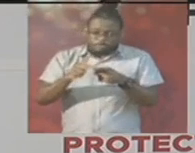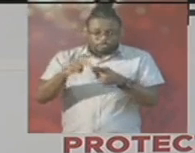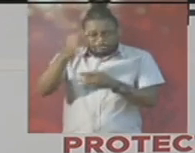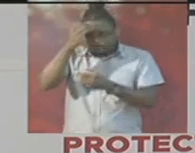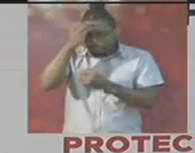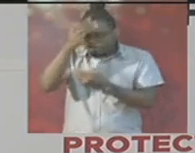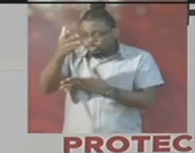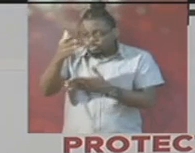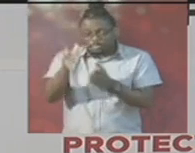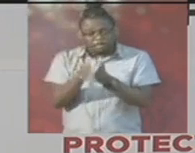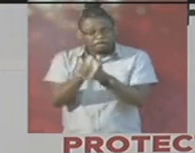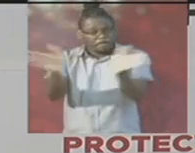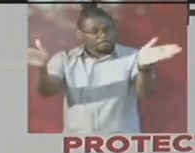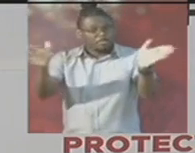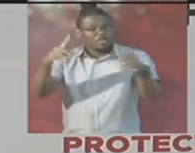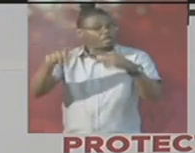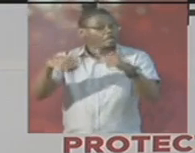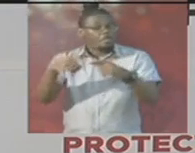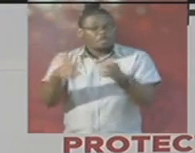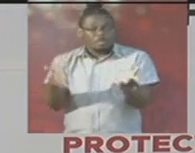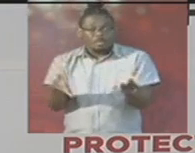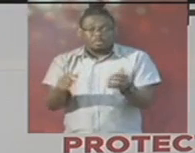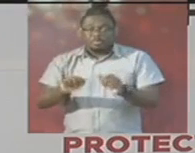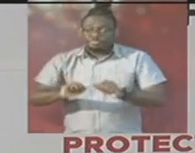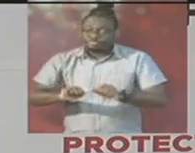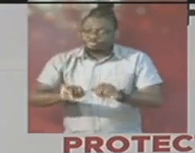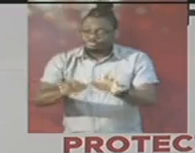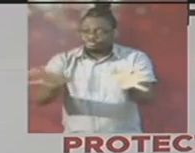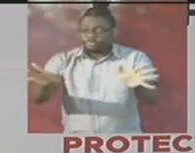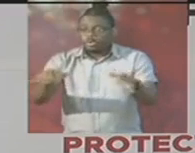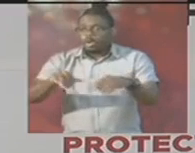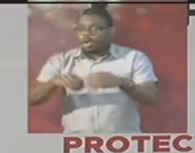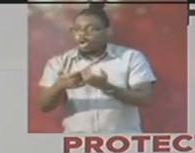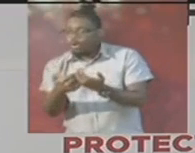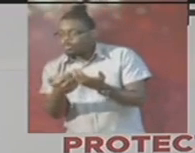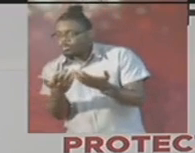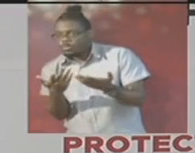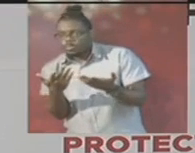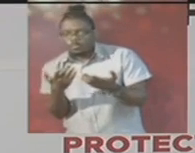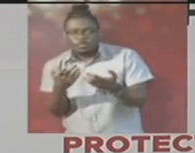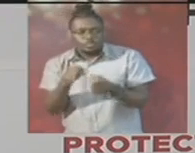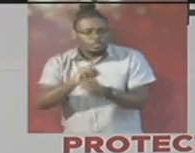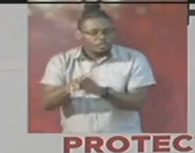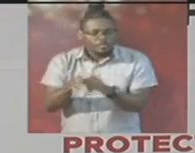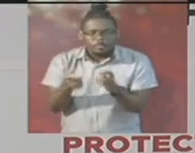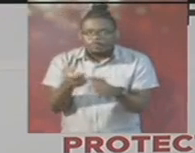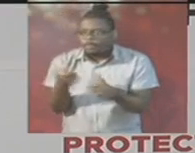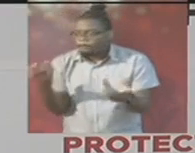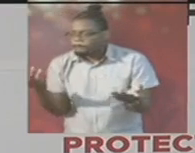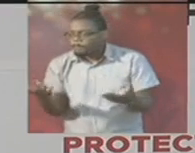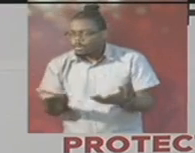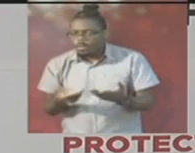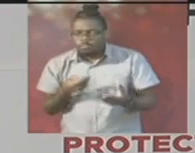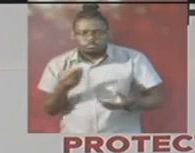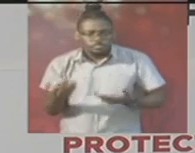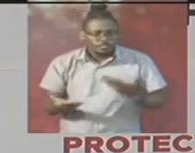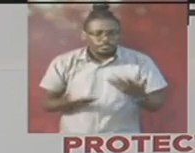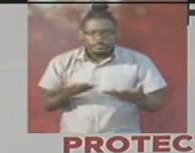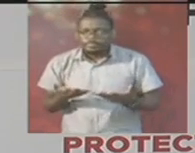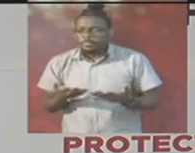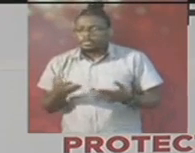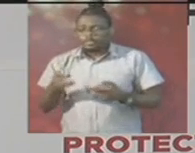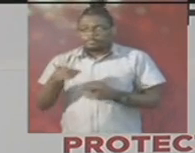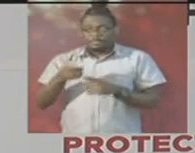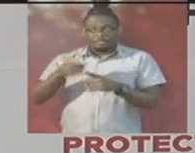patterns of spread, the sources of spread. You would have heard the experts speak about the new Brazilian